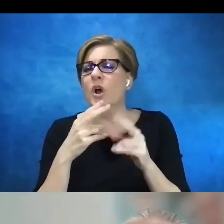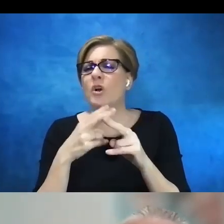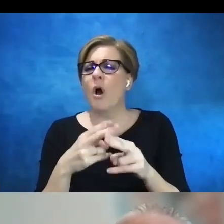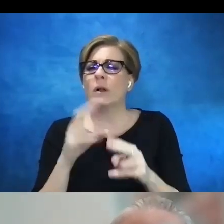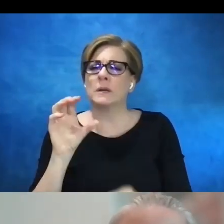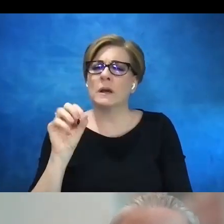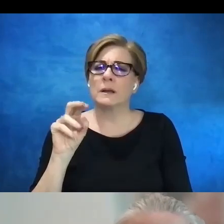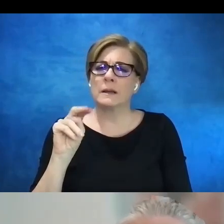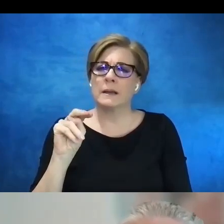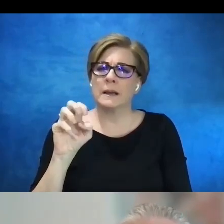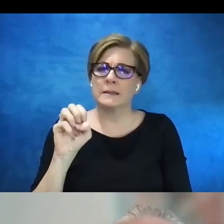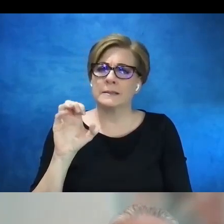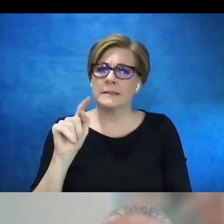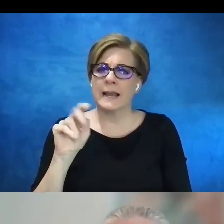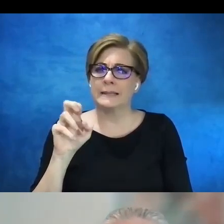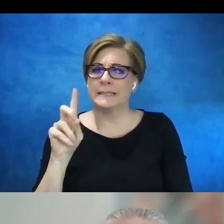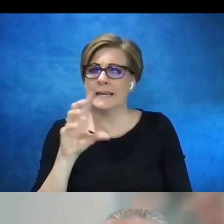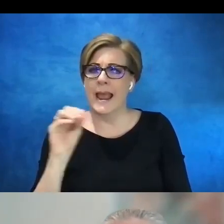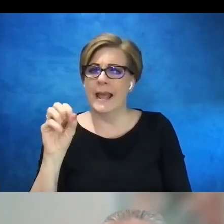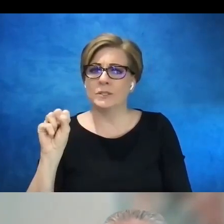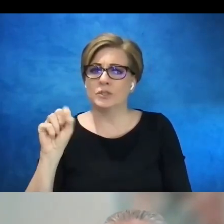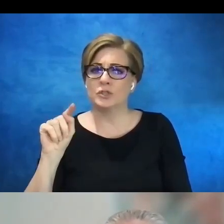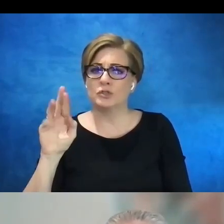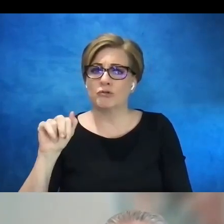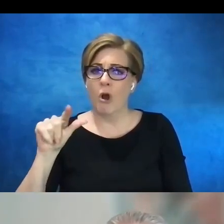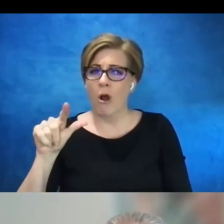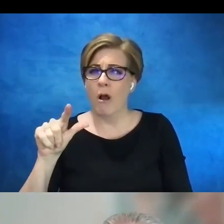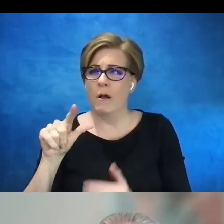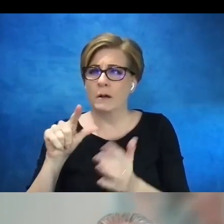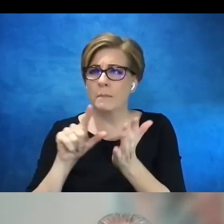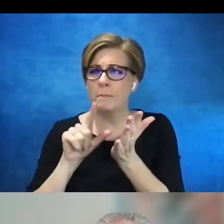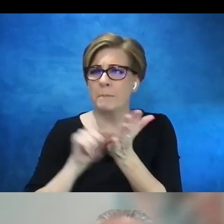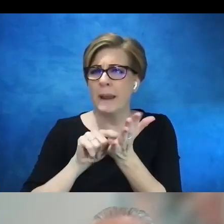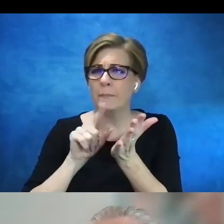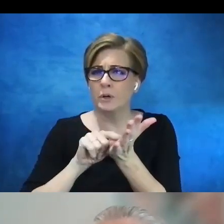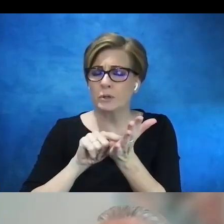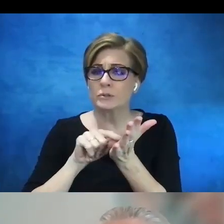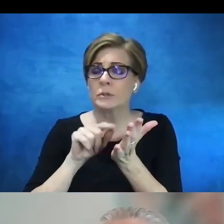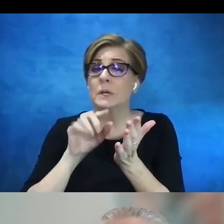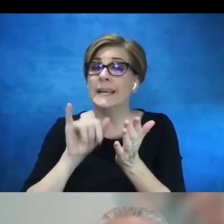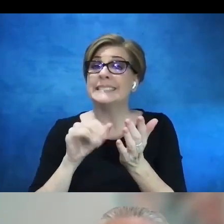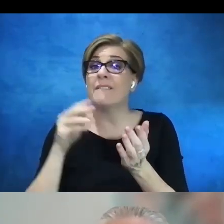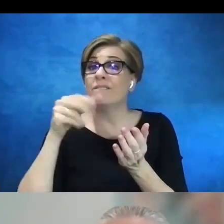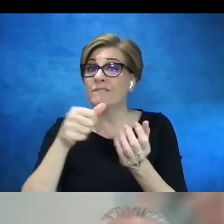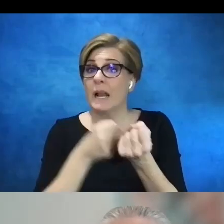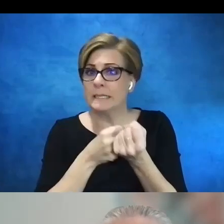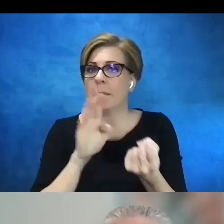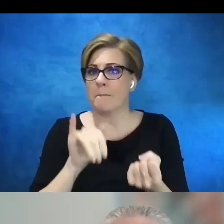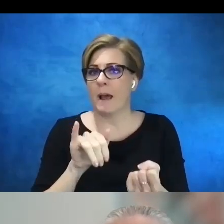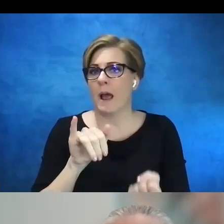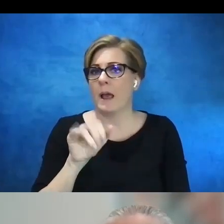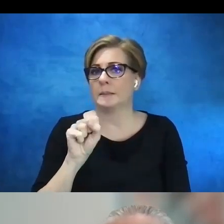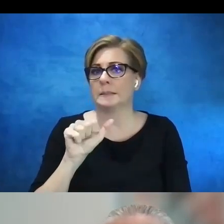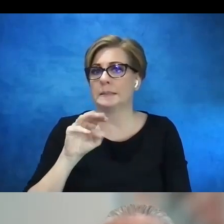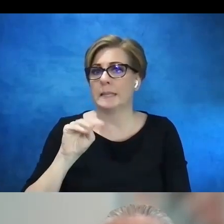of papers, again, funded by SAMHSA, and it's on their website, but the link is